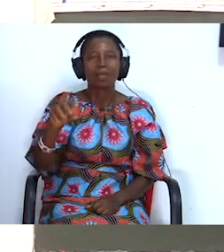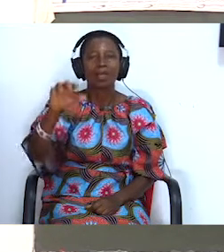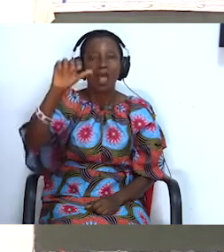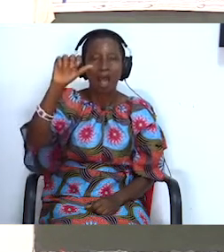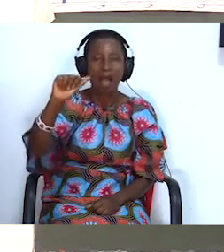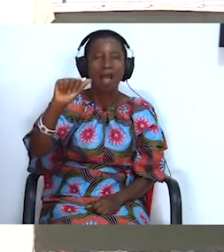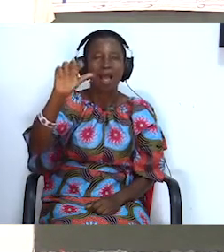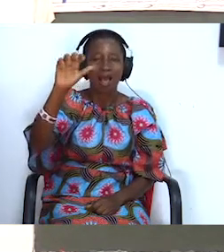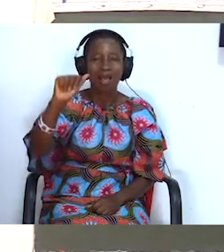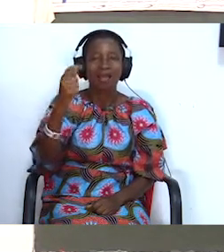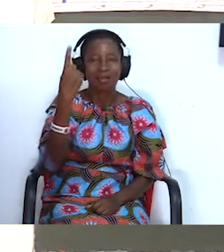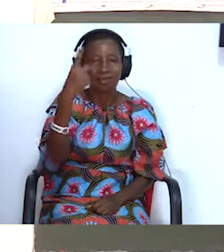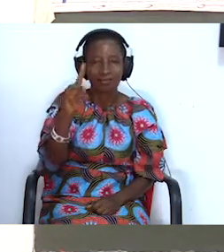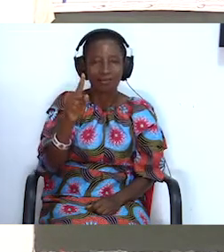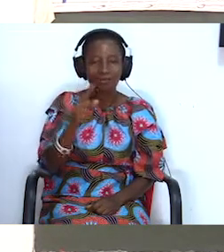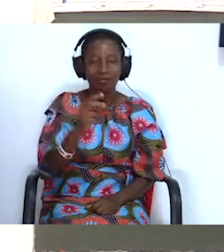and they begin